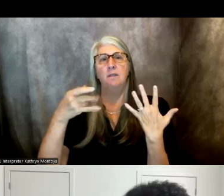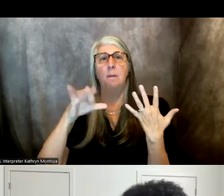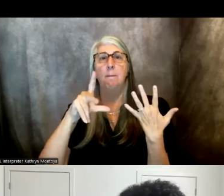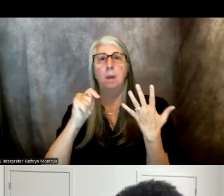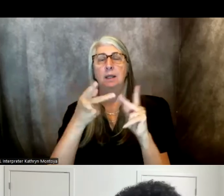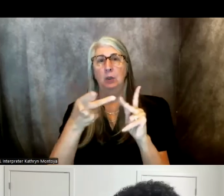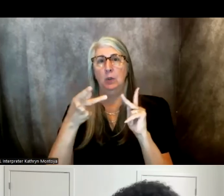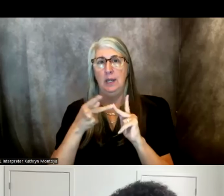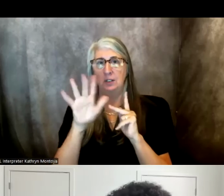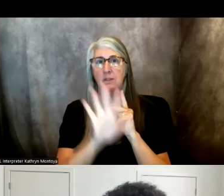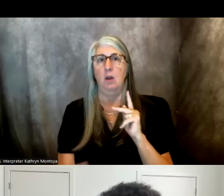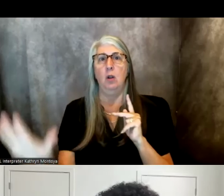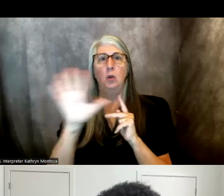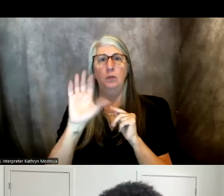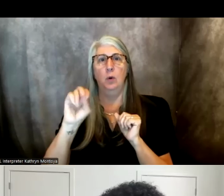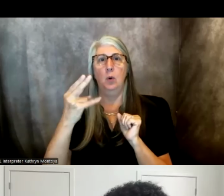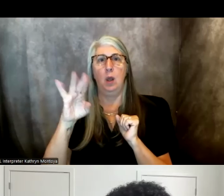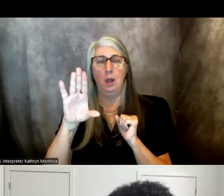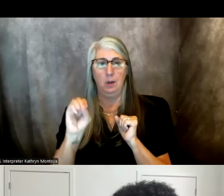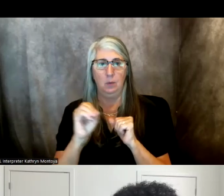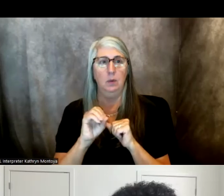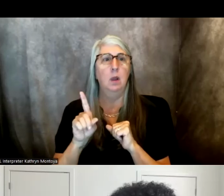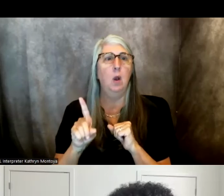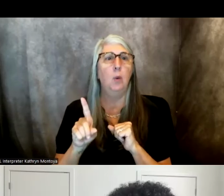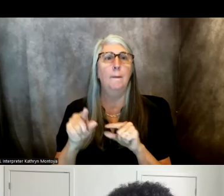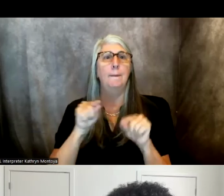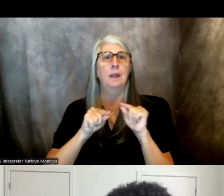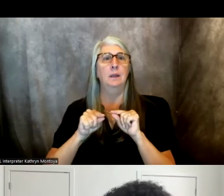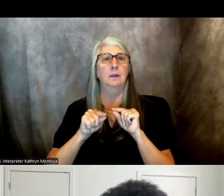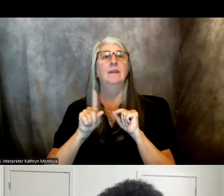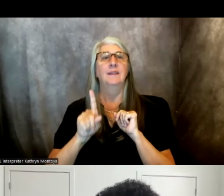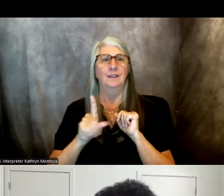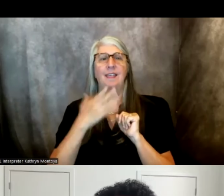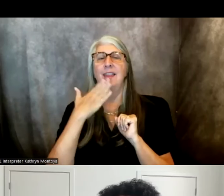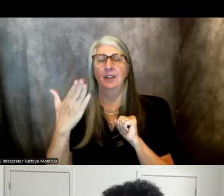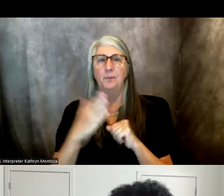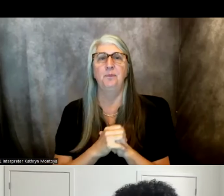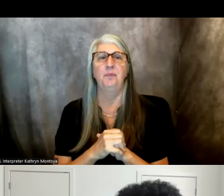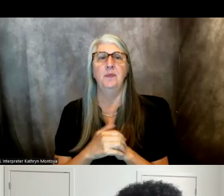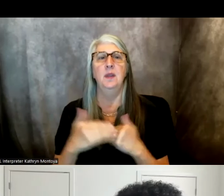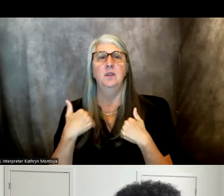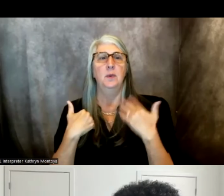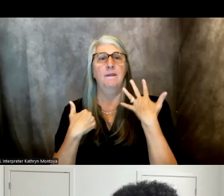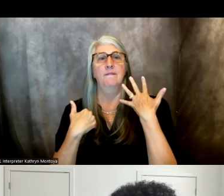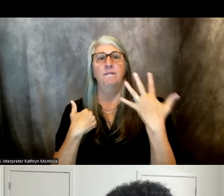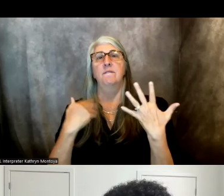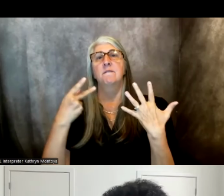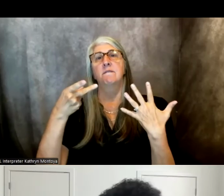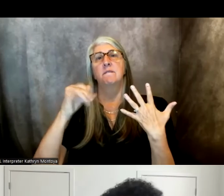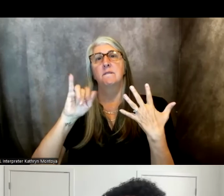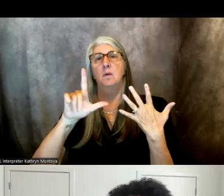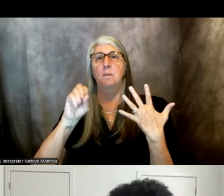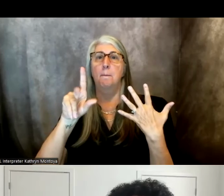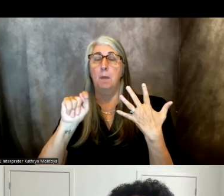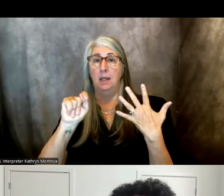state of Ohio. Oh, I'm sorry. Can you stay on the previous slide? Thank you. We had 5 pilot sites that were throughout